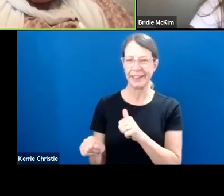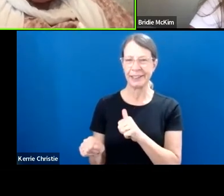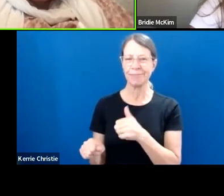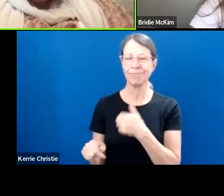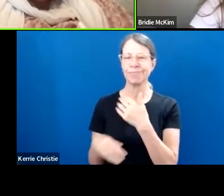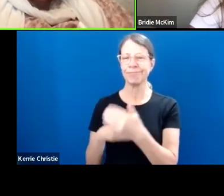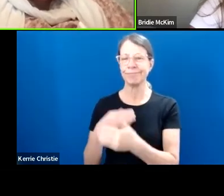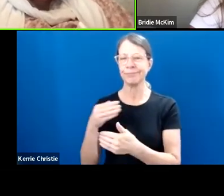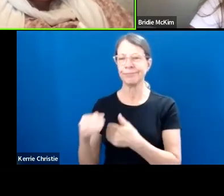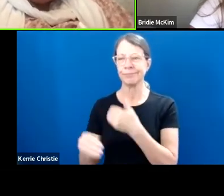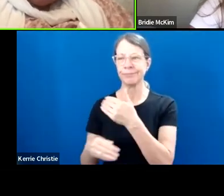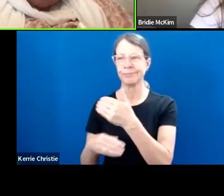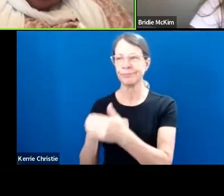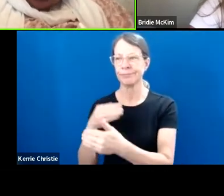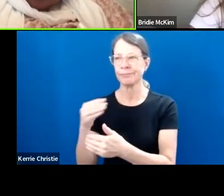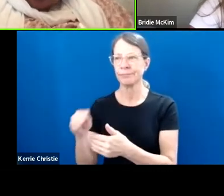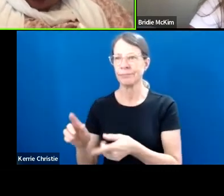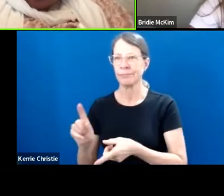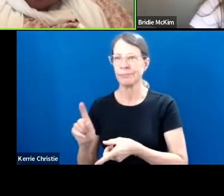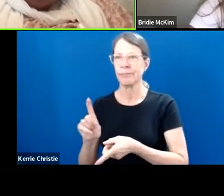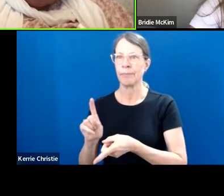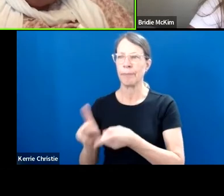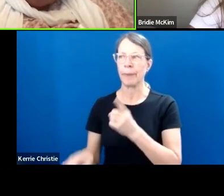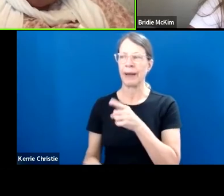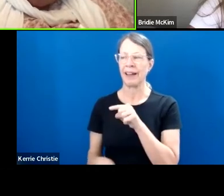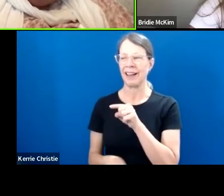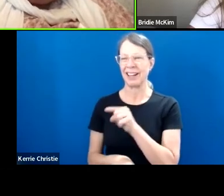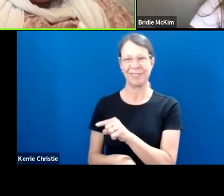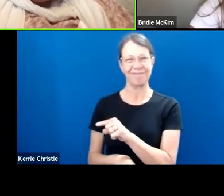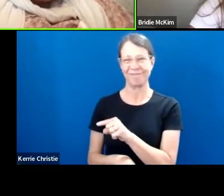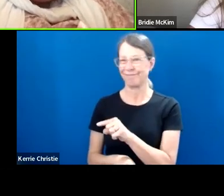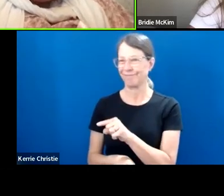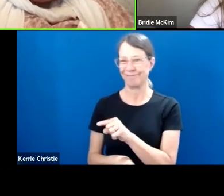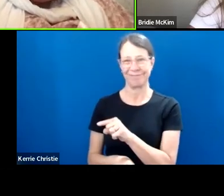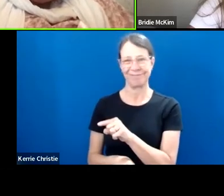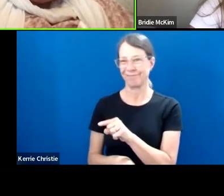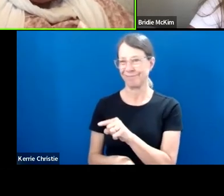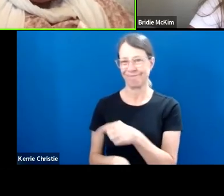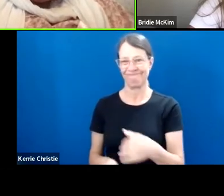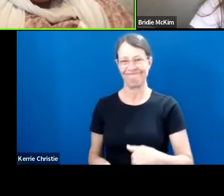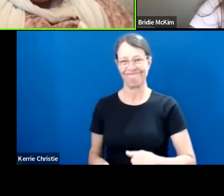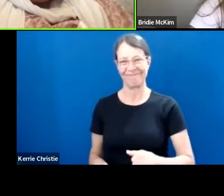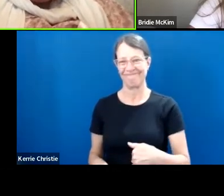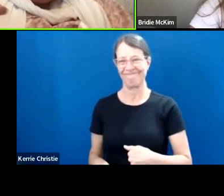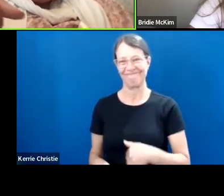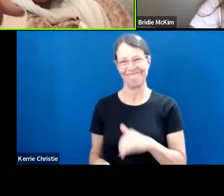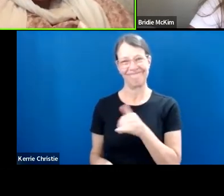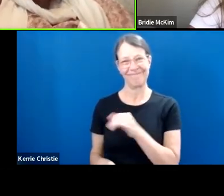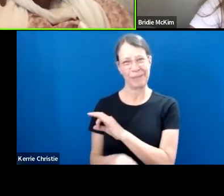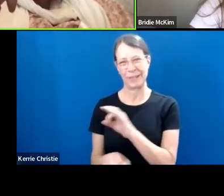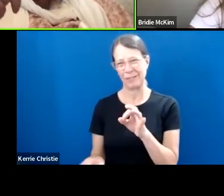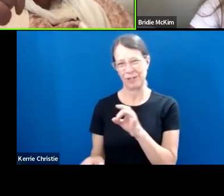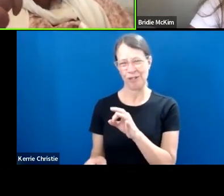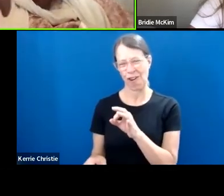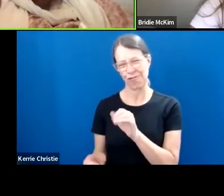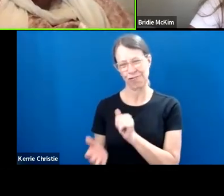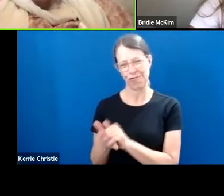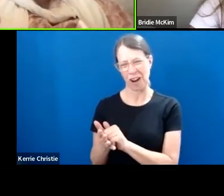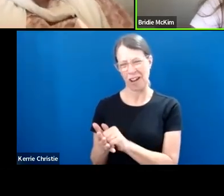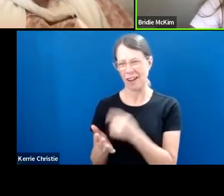to realize a bit later that maybe it wasn't what I thought it was going to